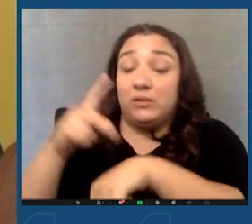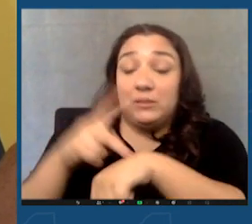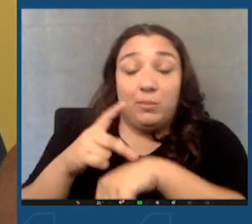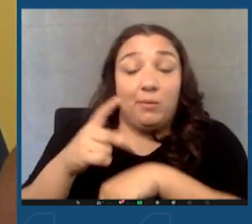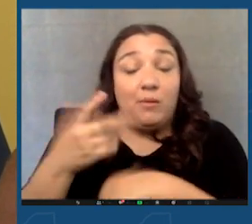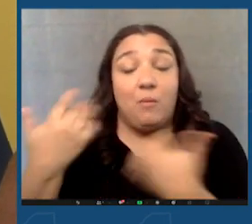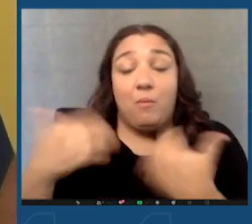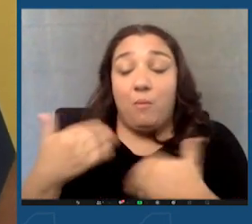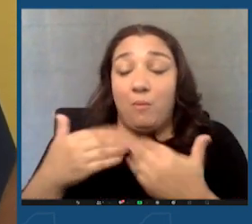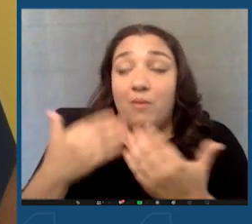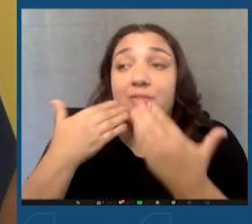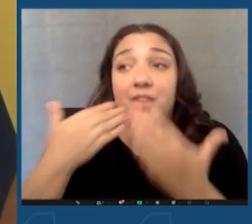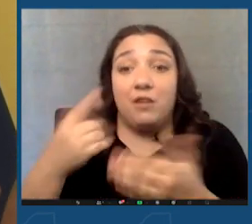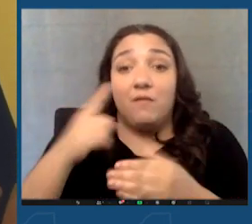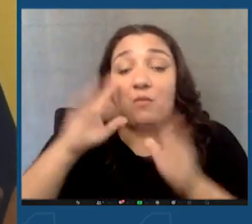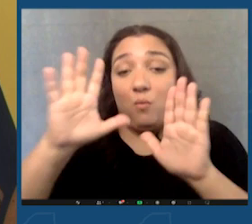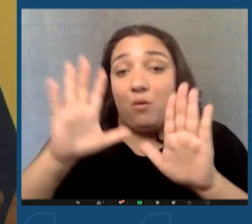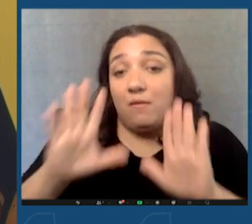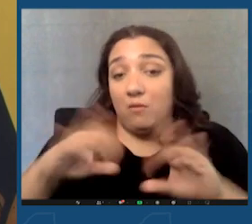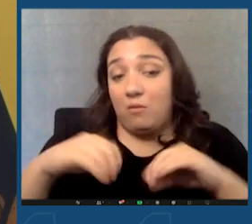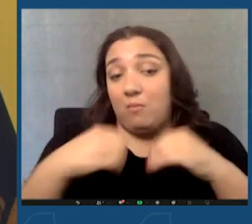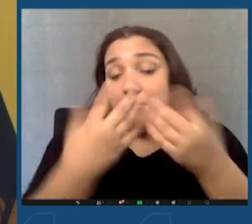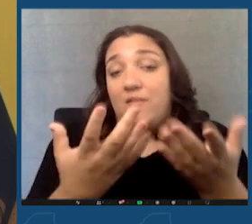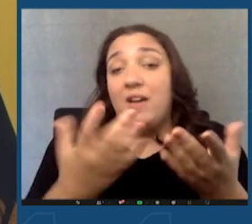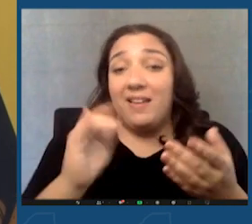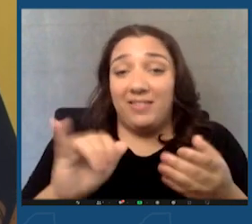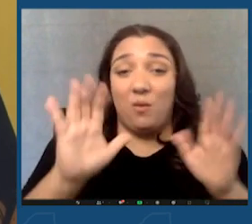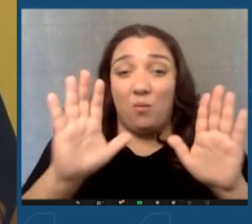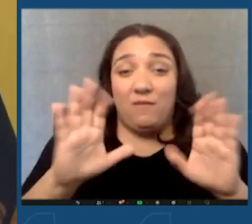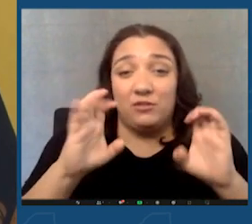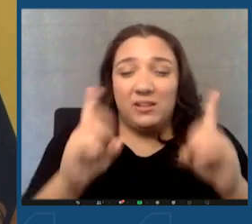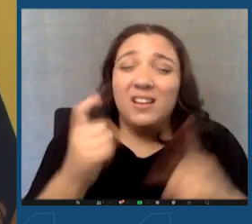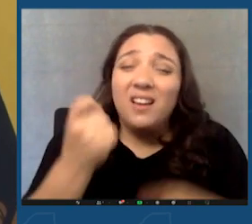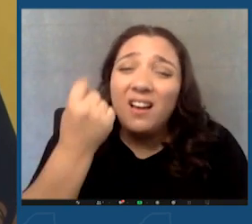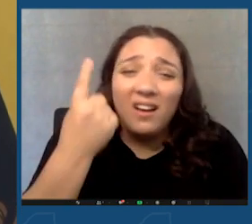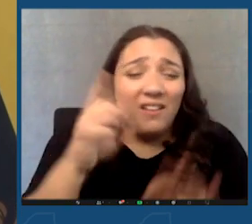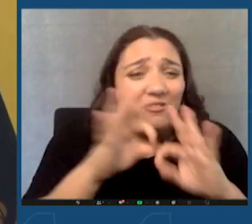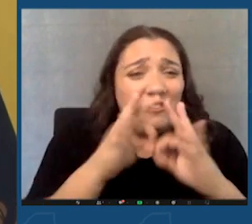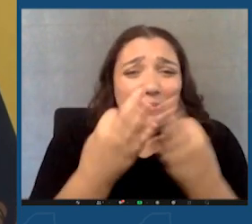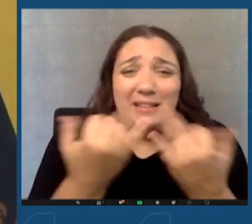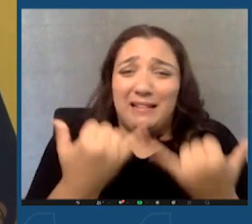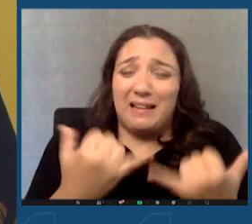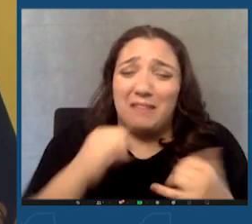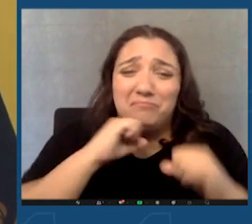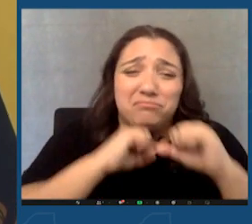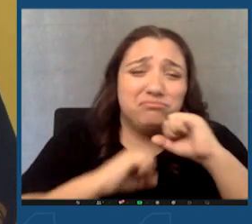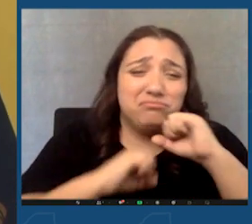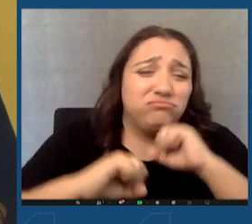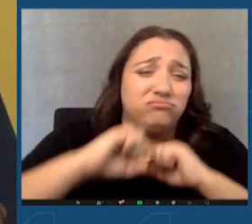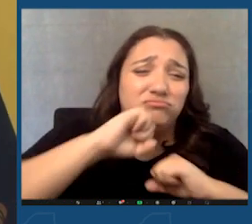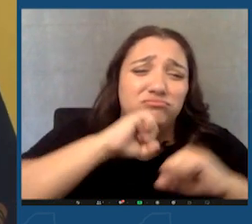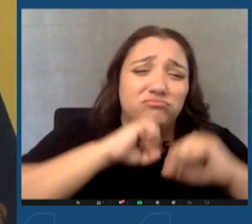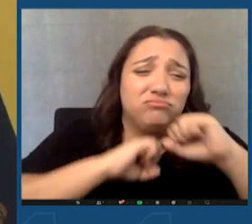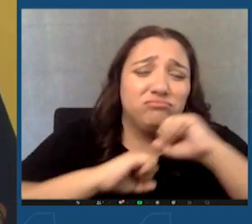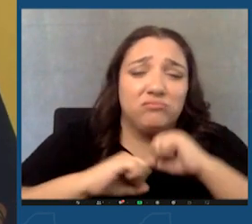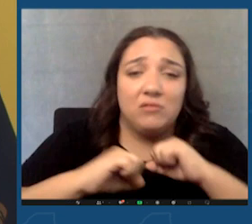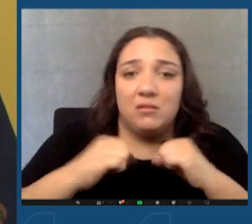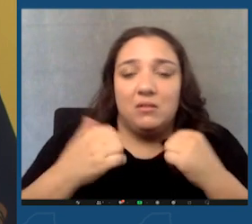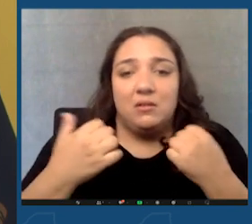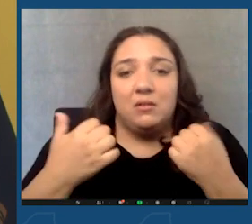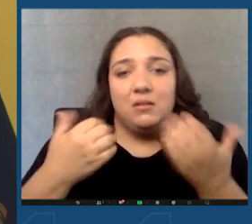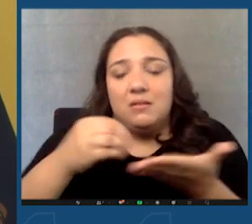education. But you know, families are struggling so much. They're taking it on the chin. The cost of everything